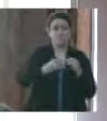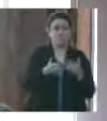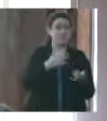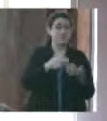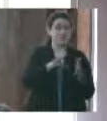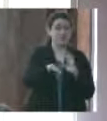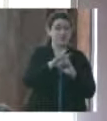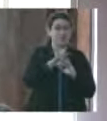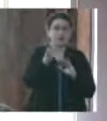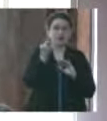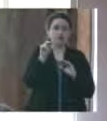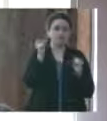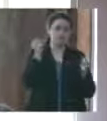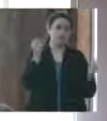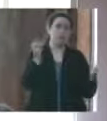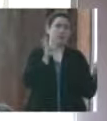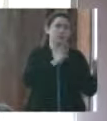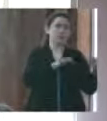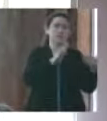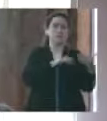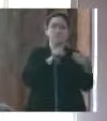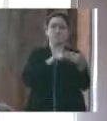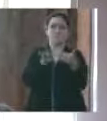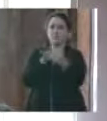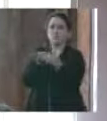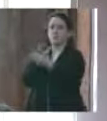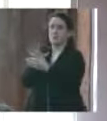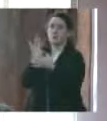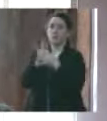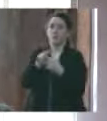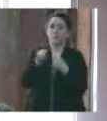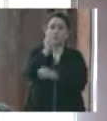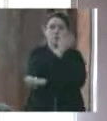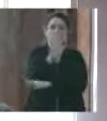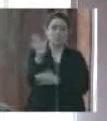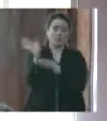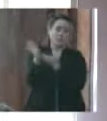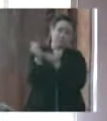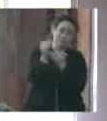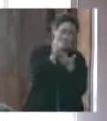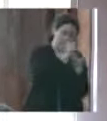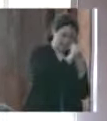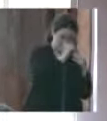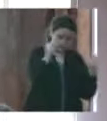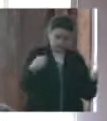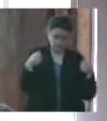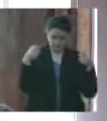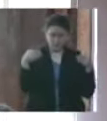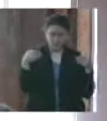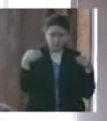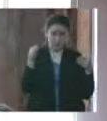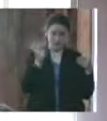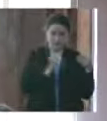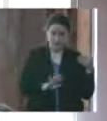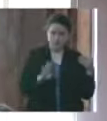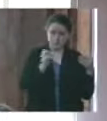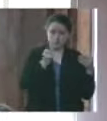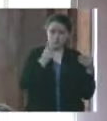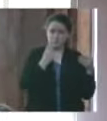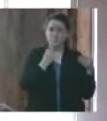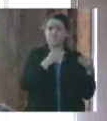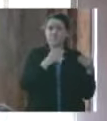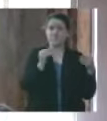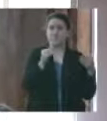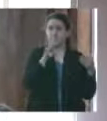have done specifically with reference to forests. And we are talking about here projecting economic growth on